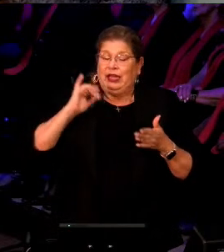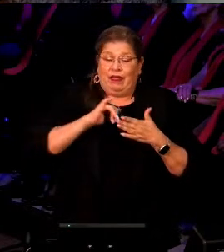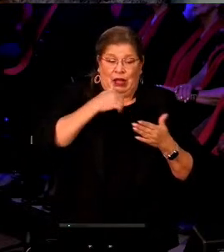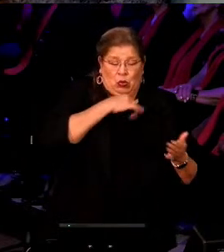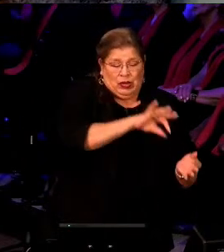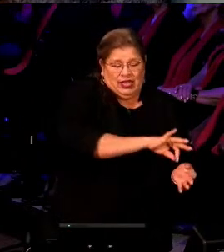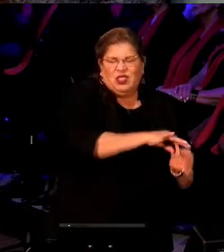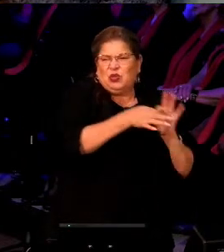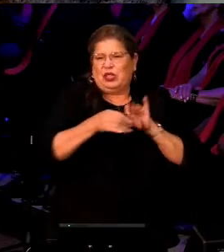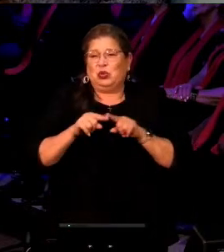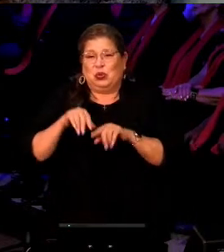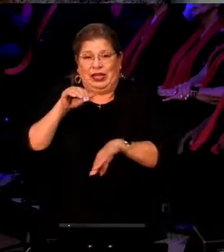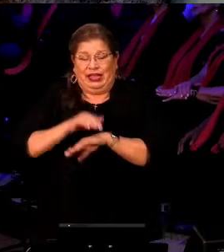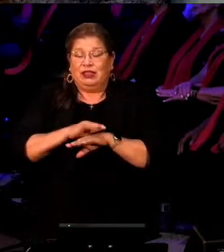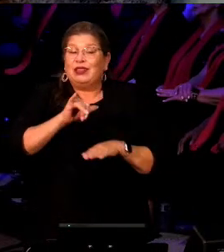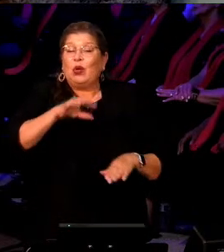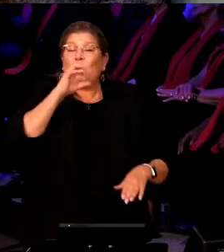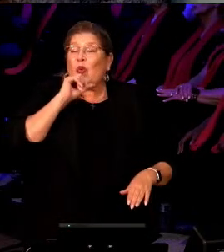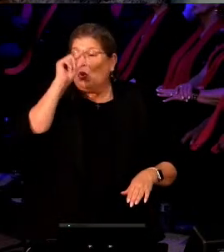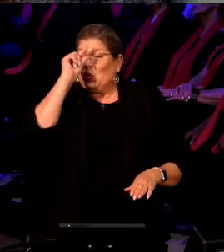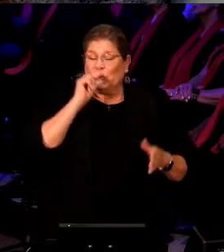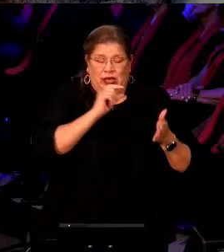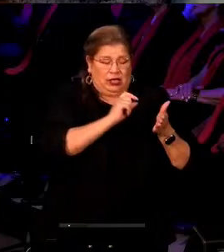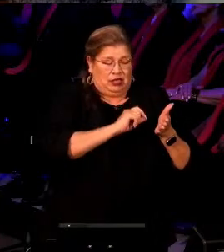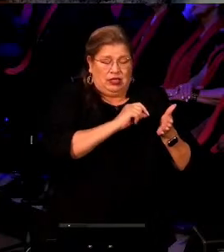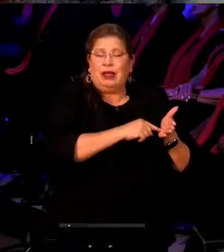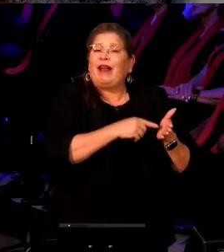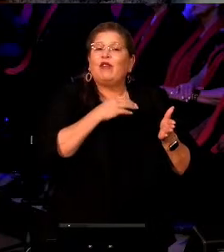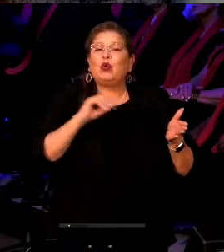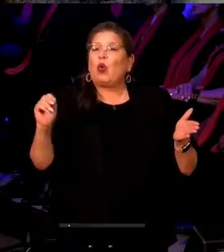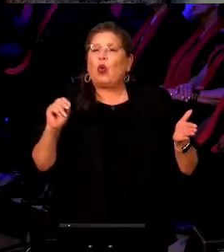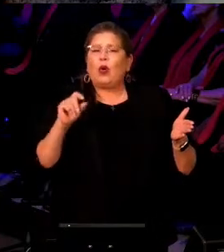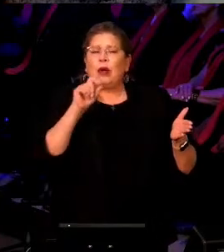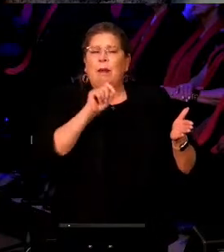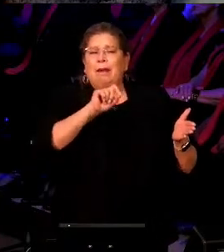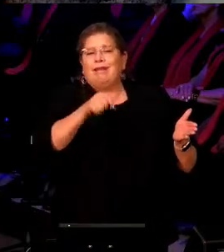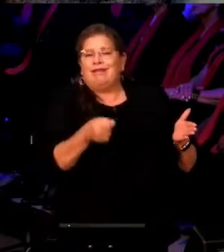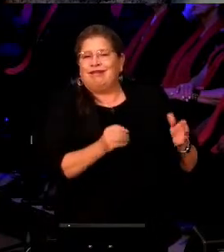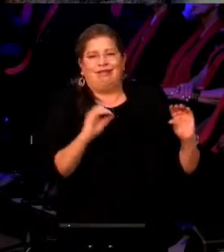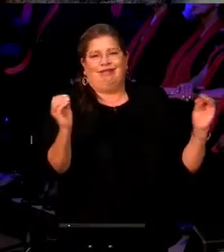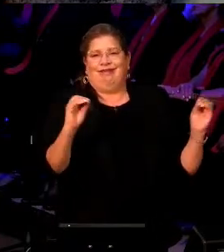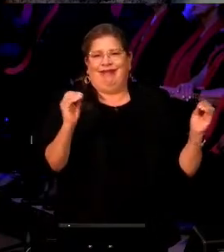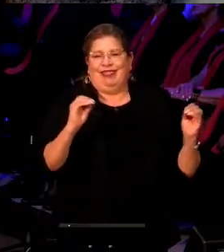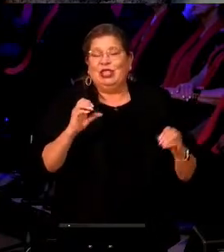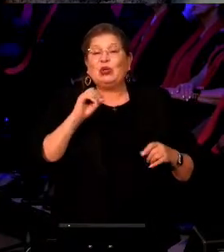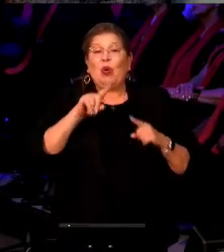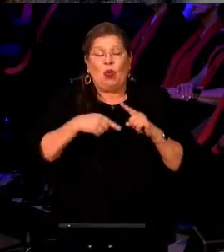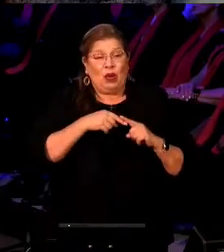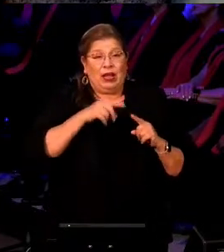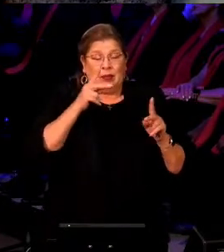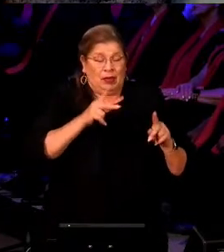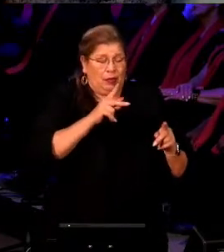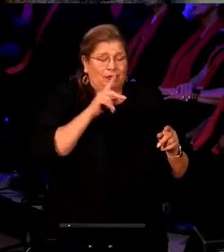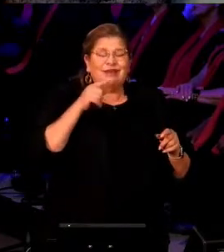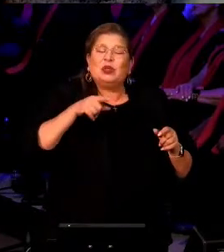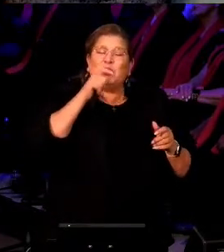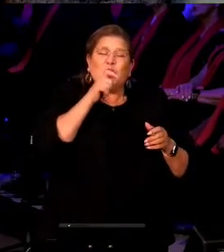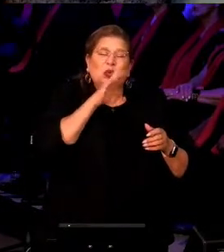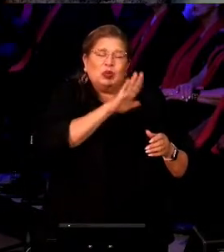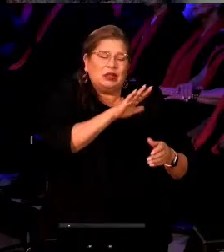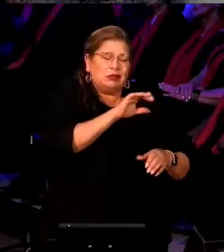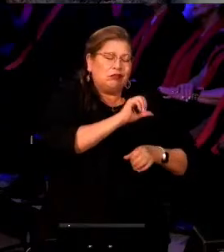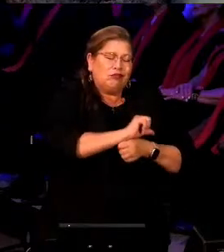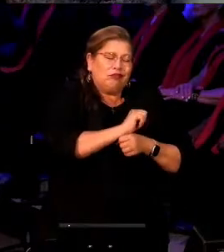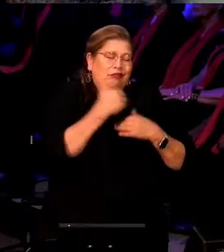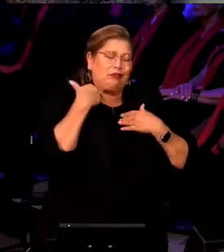into English, those manuscripts have no punctuation. So when the translators bring that